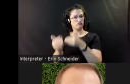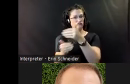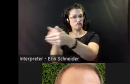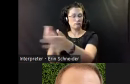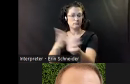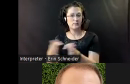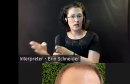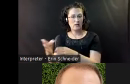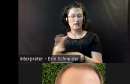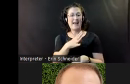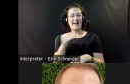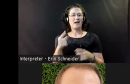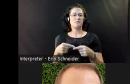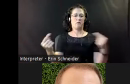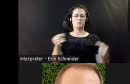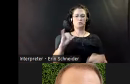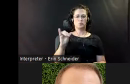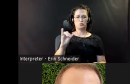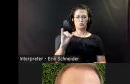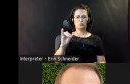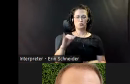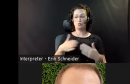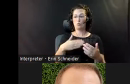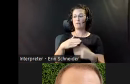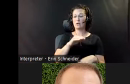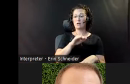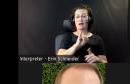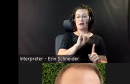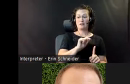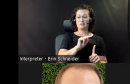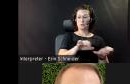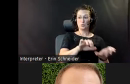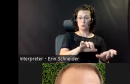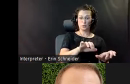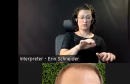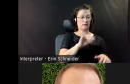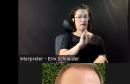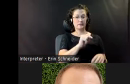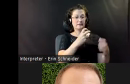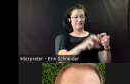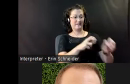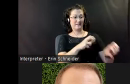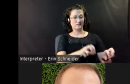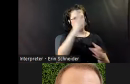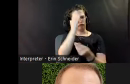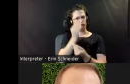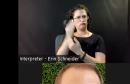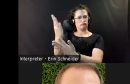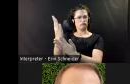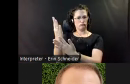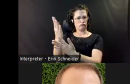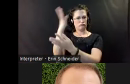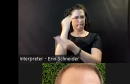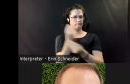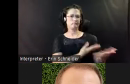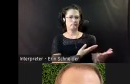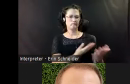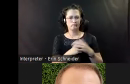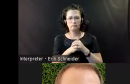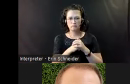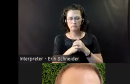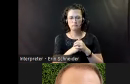where IT is investing and the things IT is doing so they can change their strategy. So they're in the position to inform both of them. But